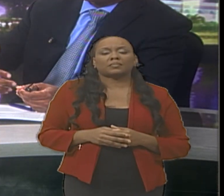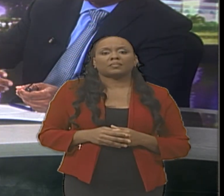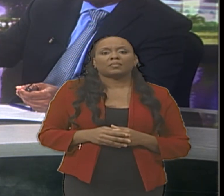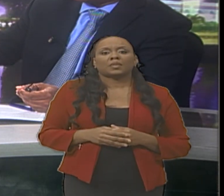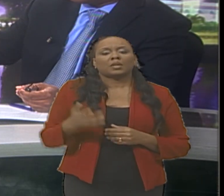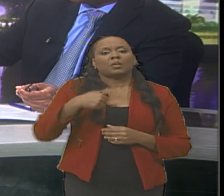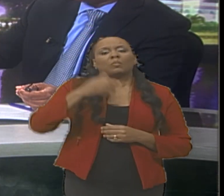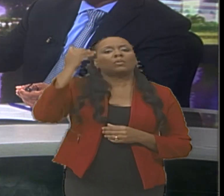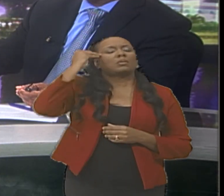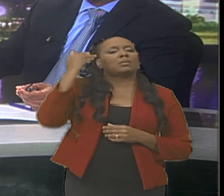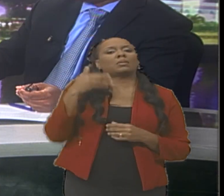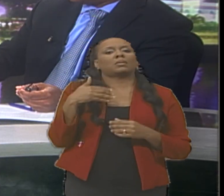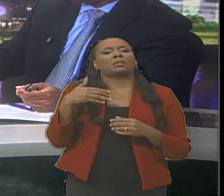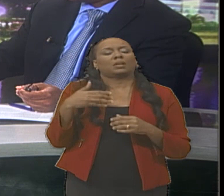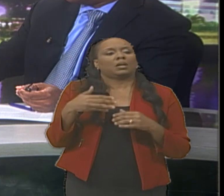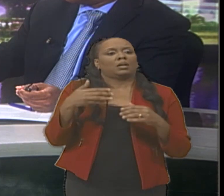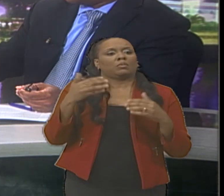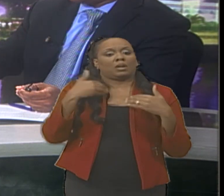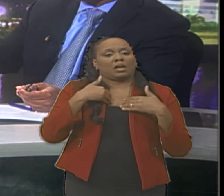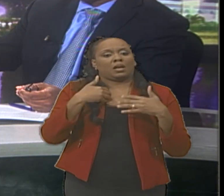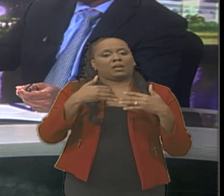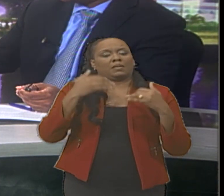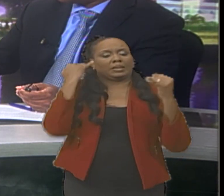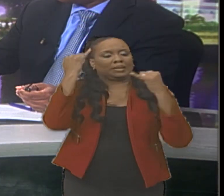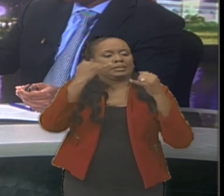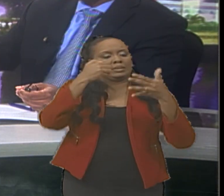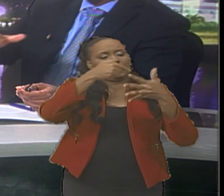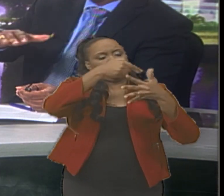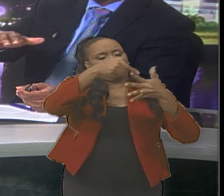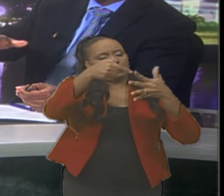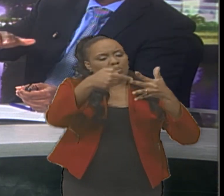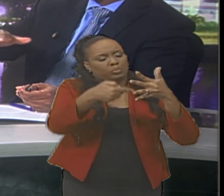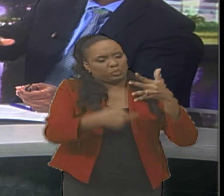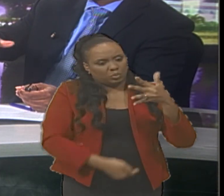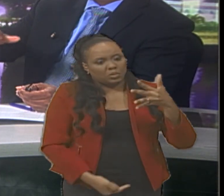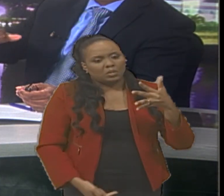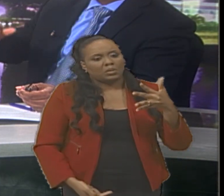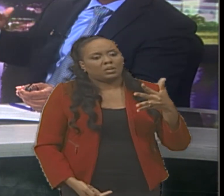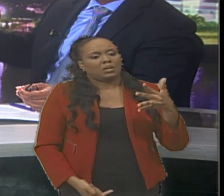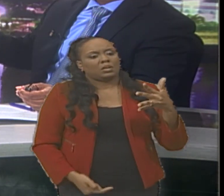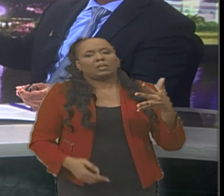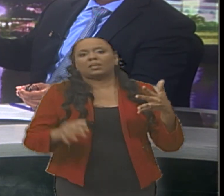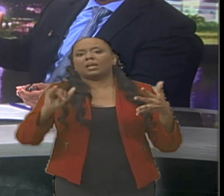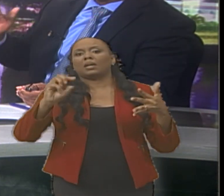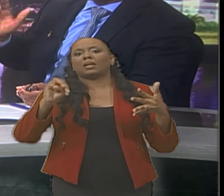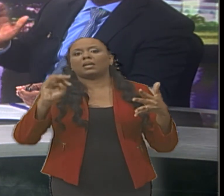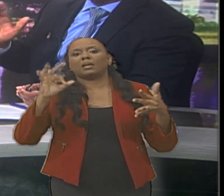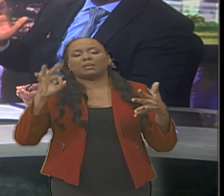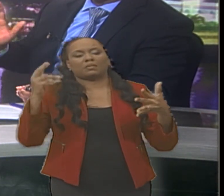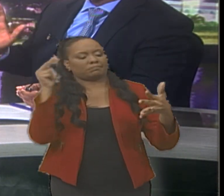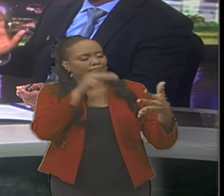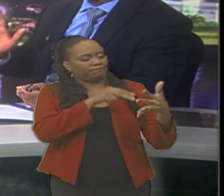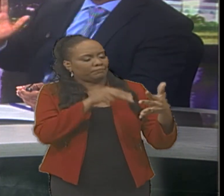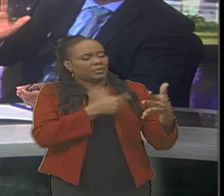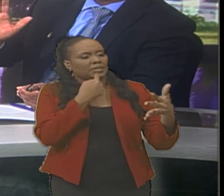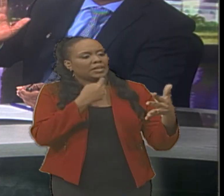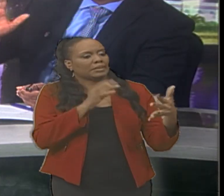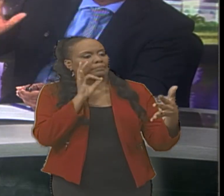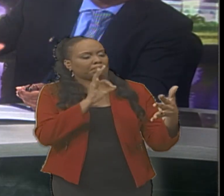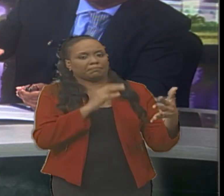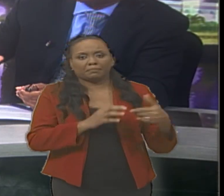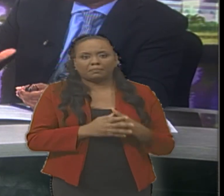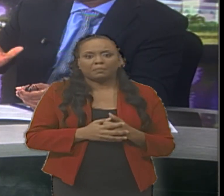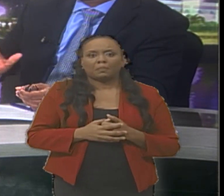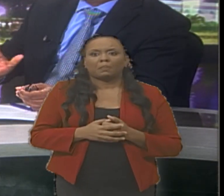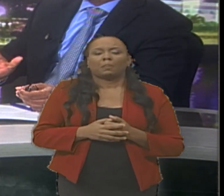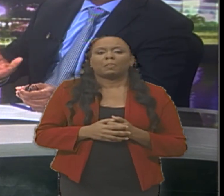the comprehensive survey that we did. And for the second year, the IMF takes that and gives us a ceiling. So the idea that the IMF comes in and says,